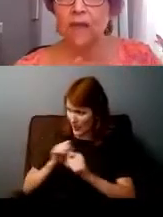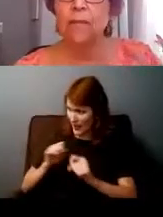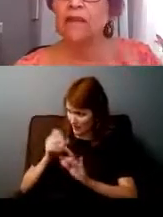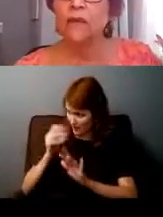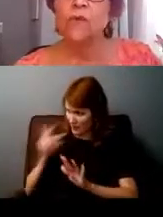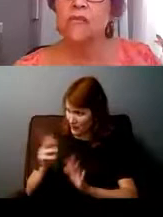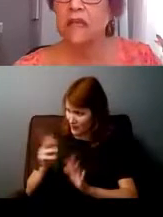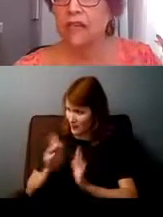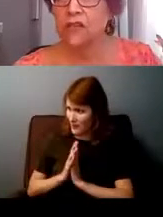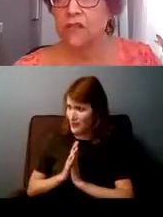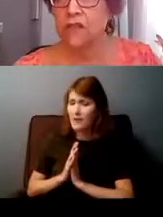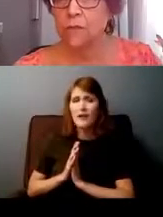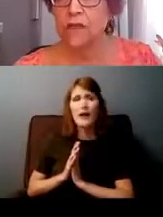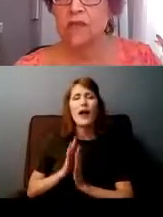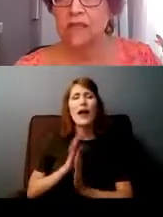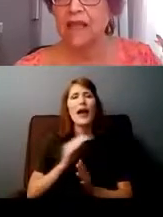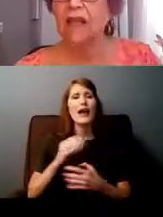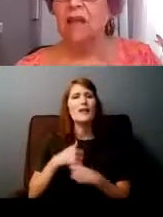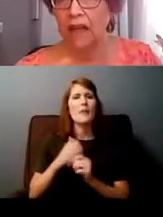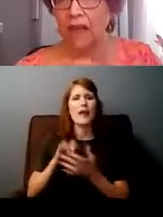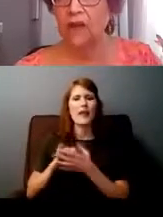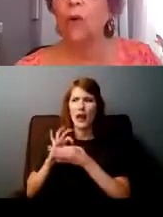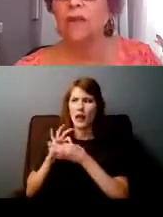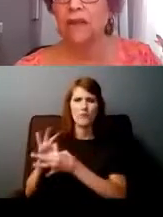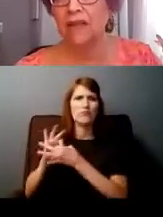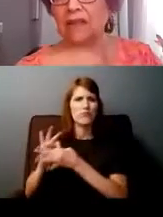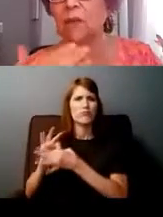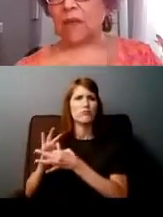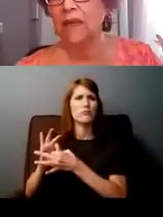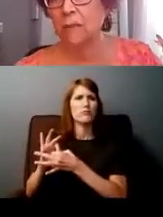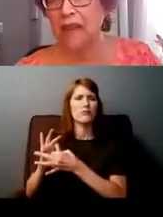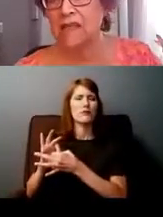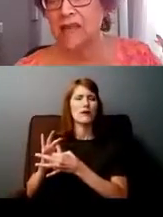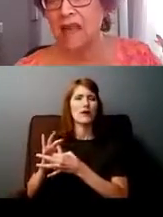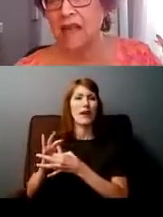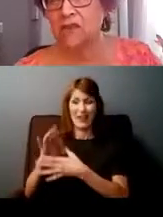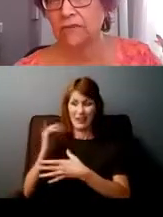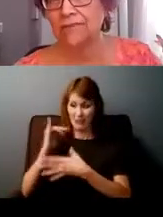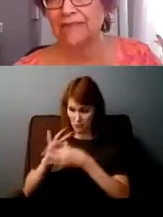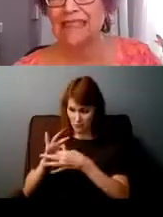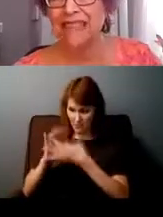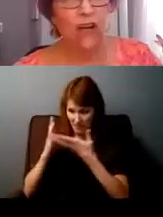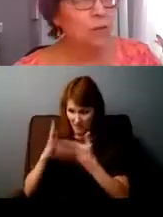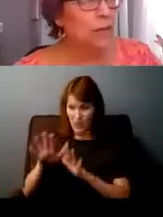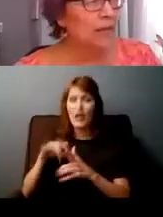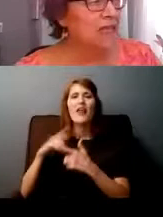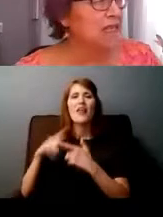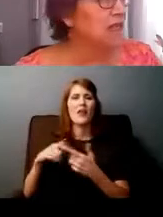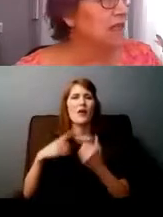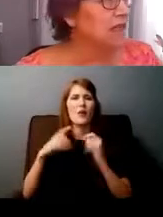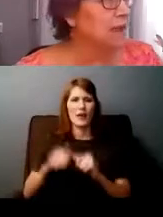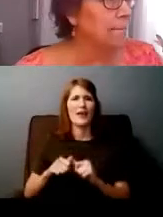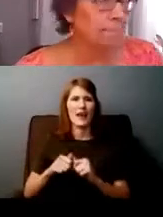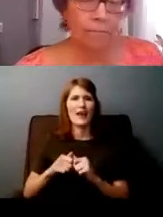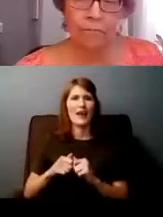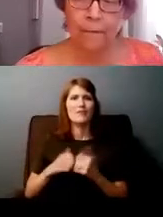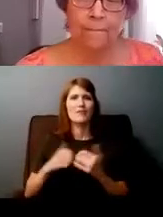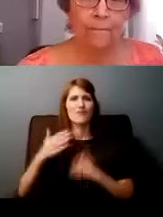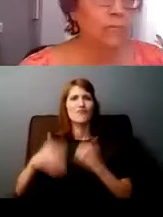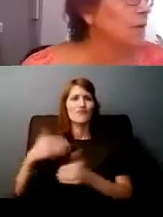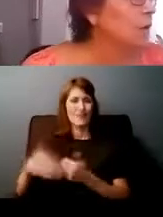and then make those connections, because then and only then can we get past that. I hope that makes sense.